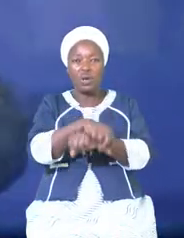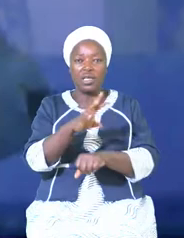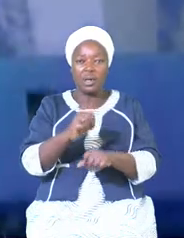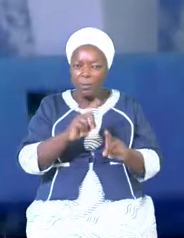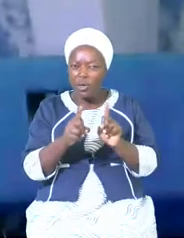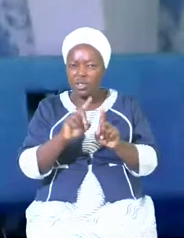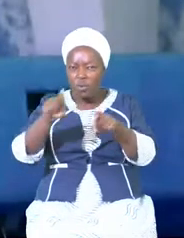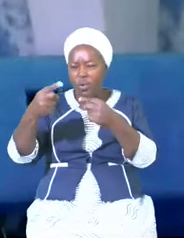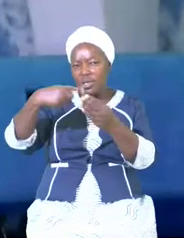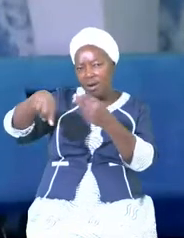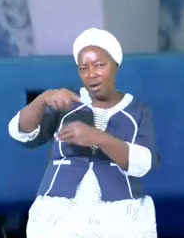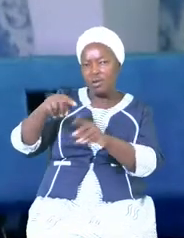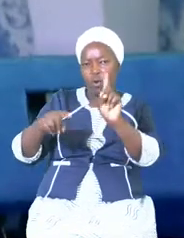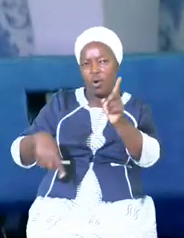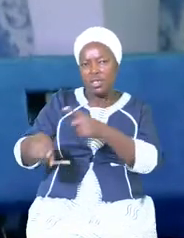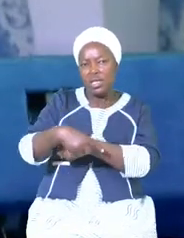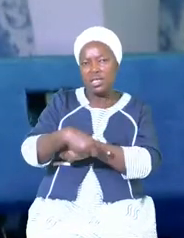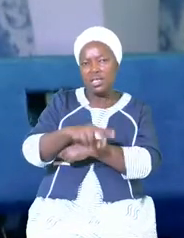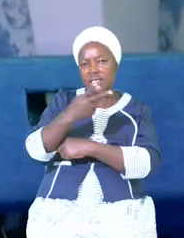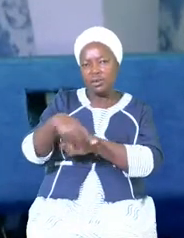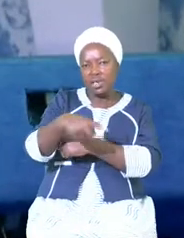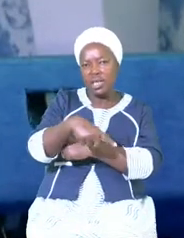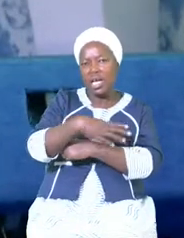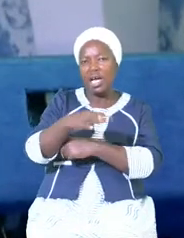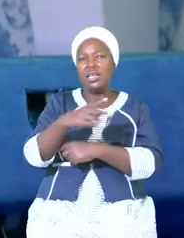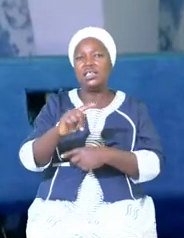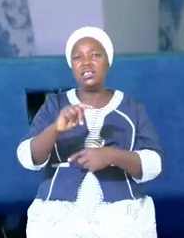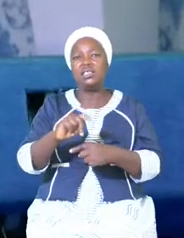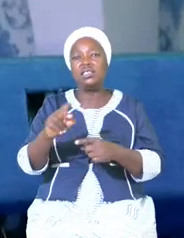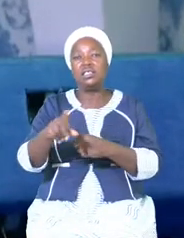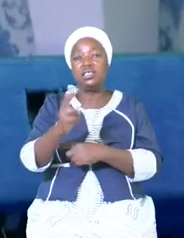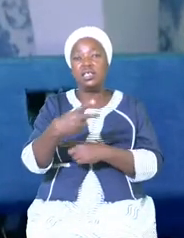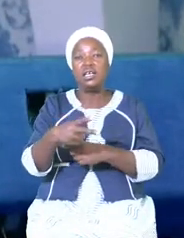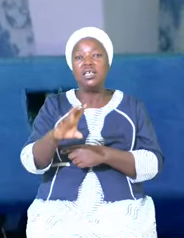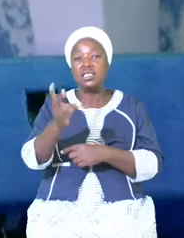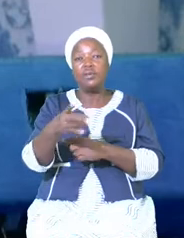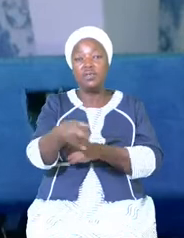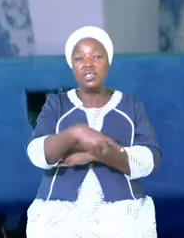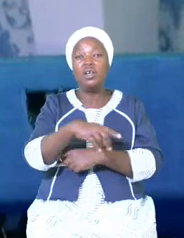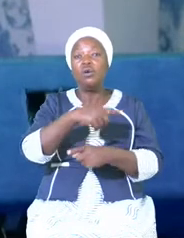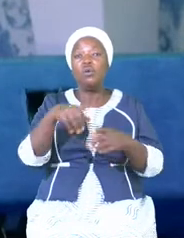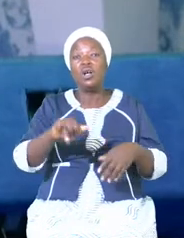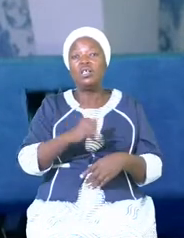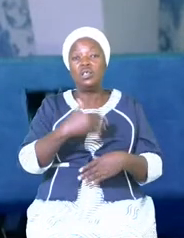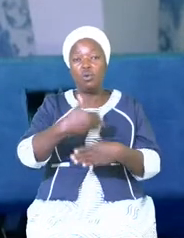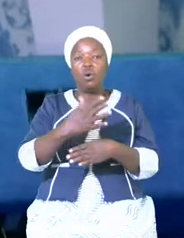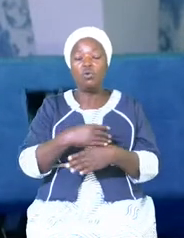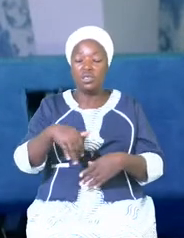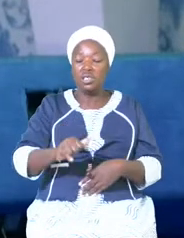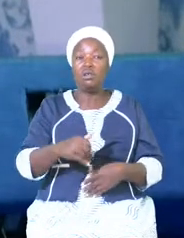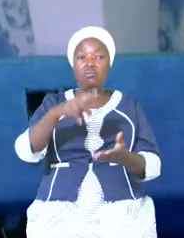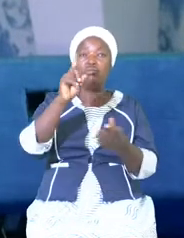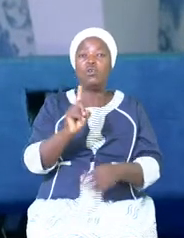day, second day, and on the seventh day, while the walls were still up, they shouted